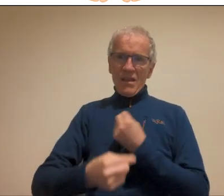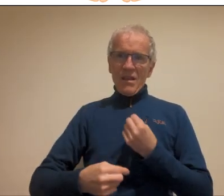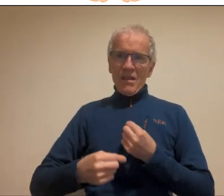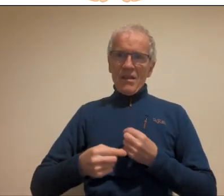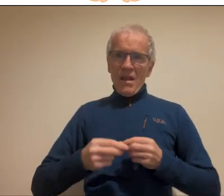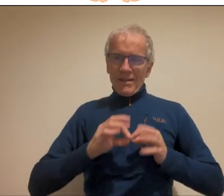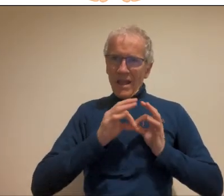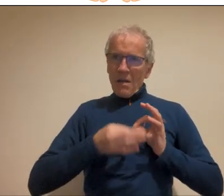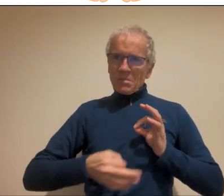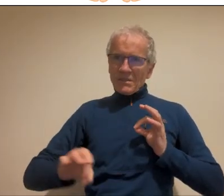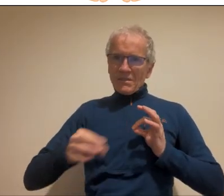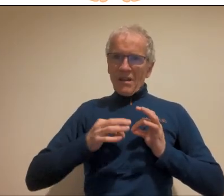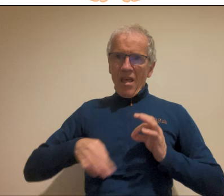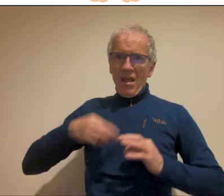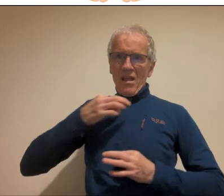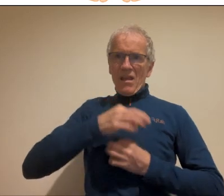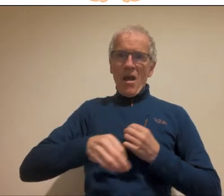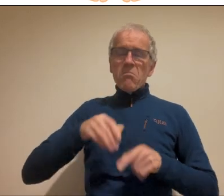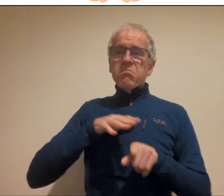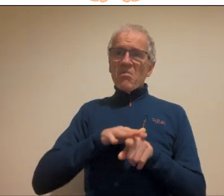and blood.